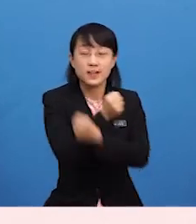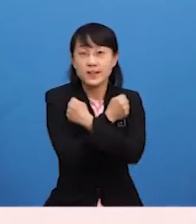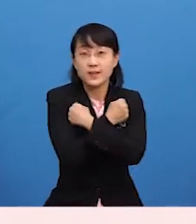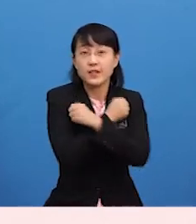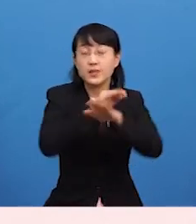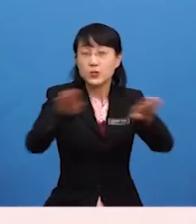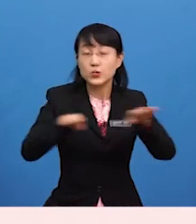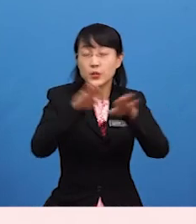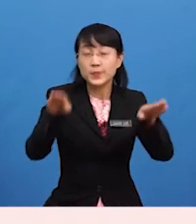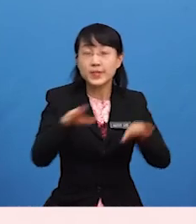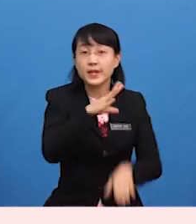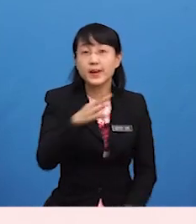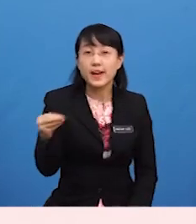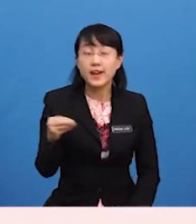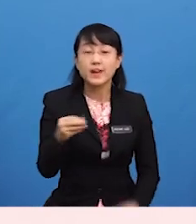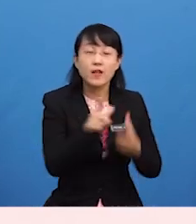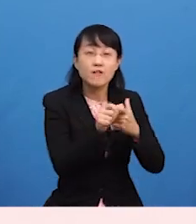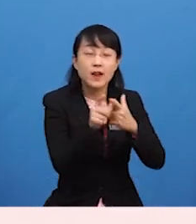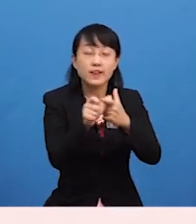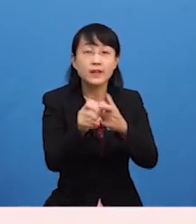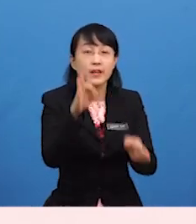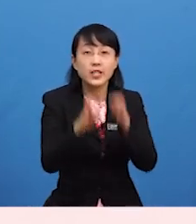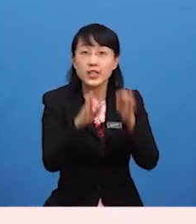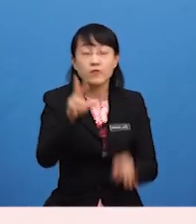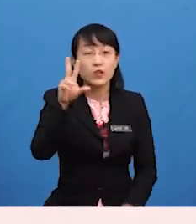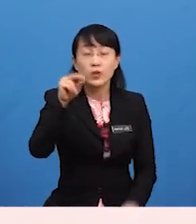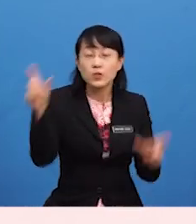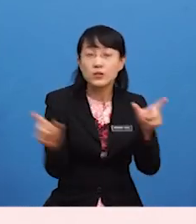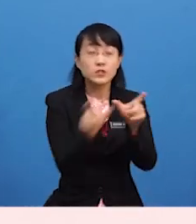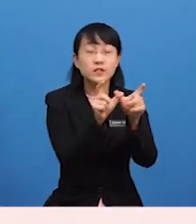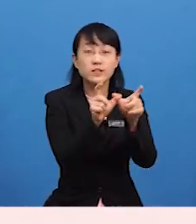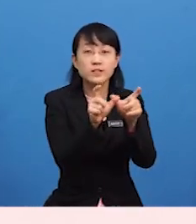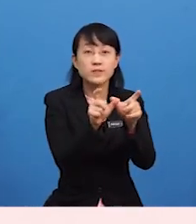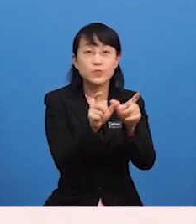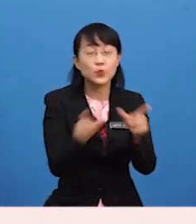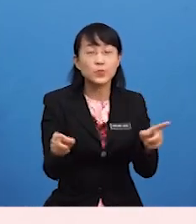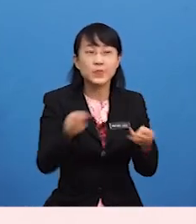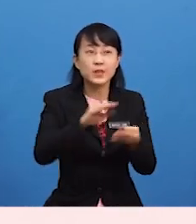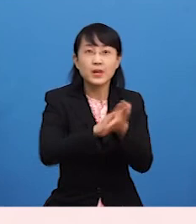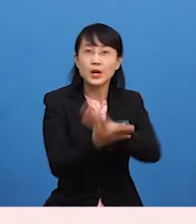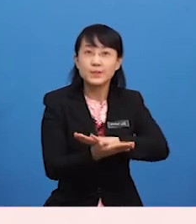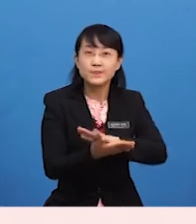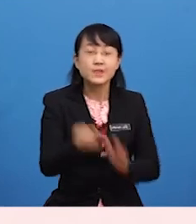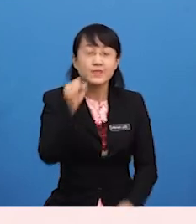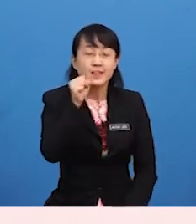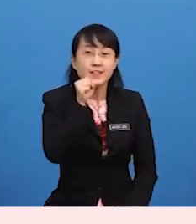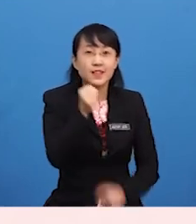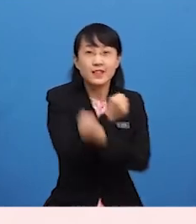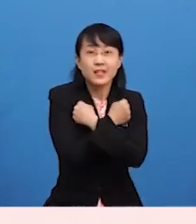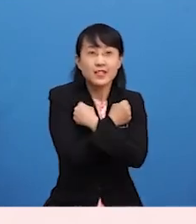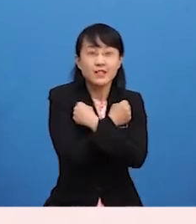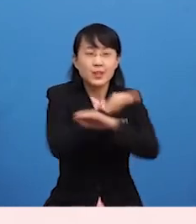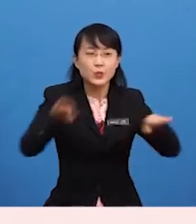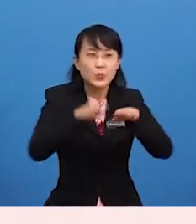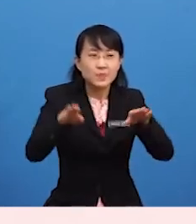running, if there were no conjunctions, it would become, Sasha loves swimming running?